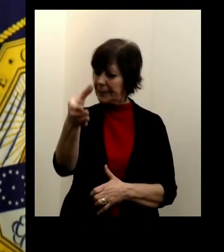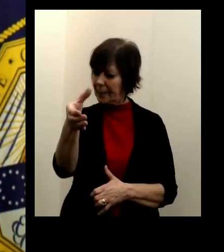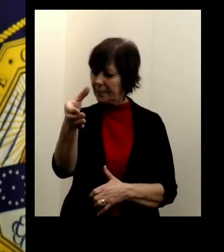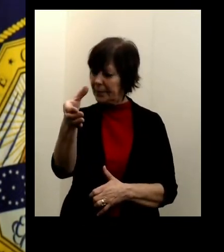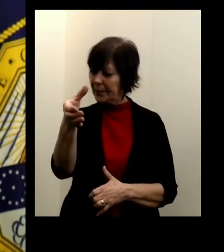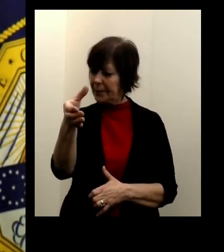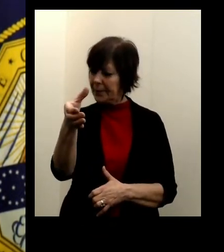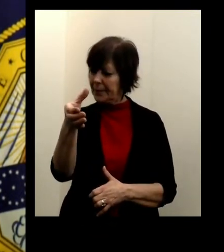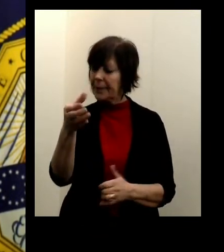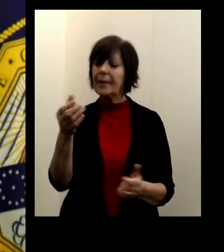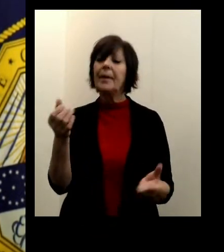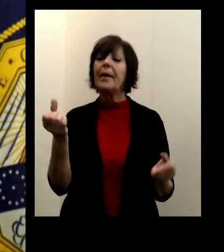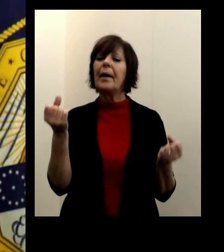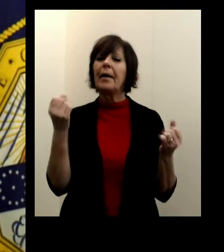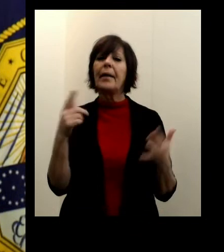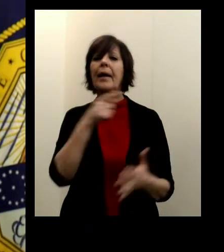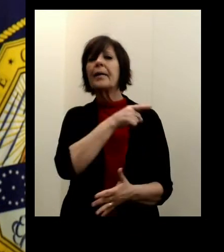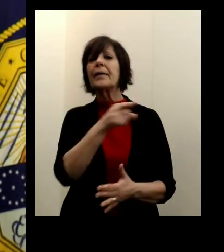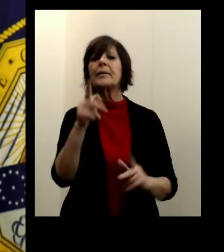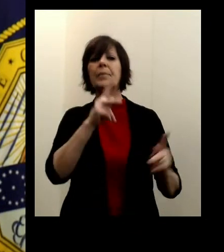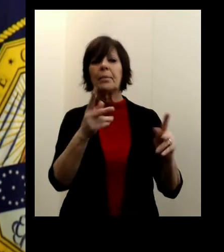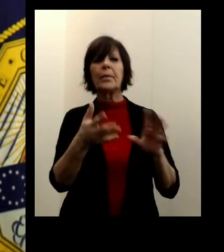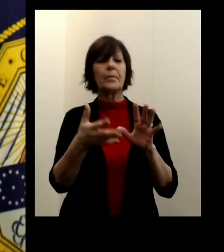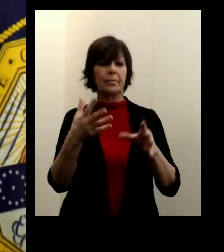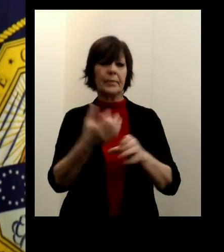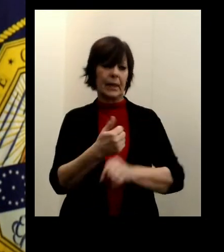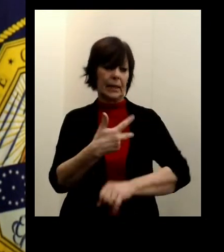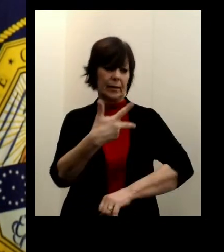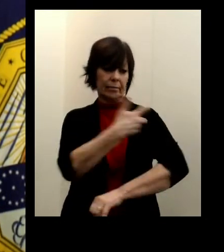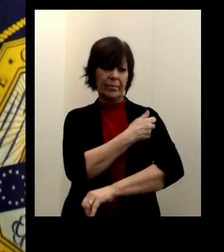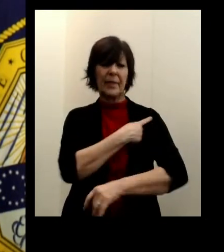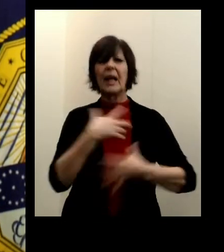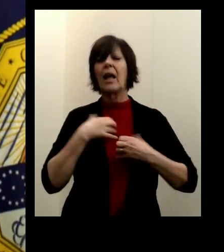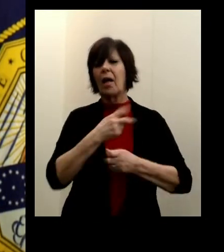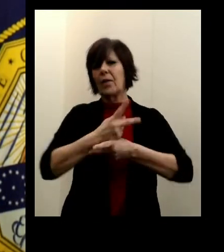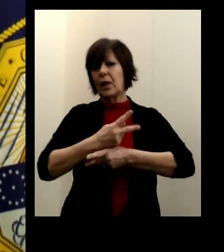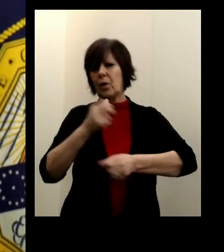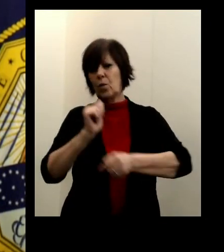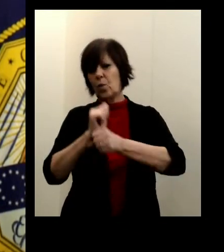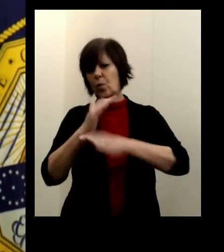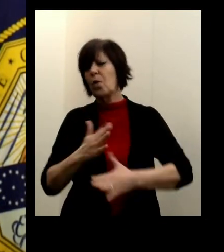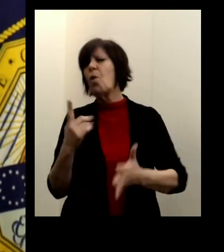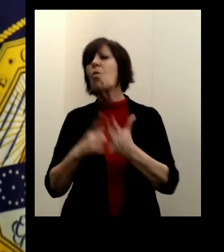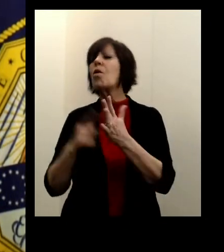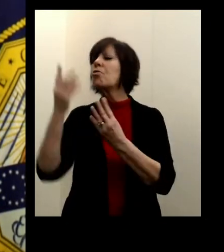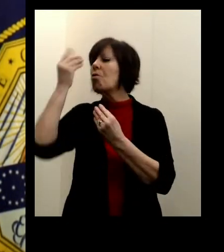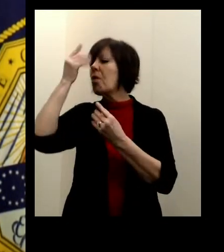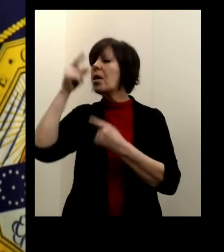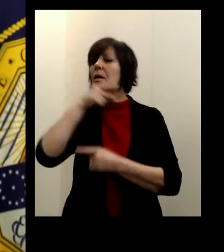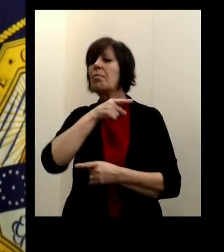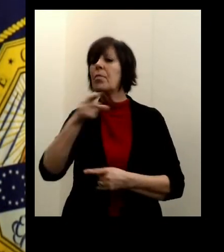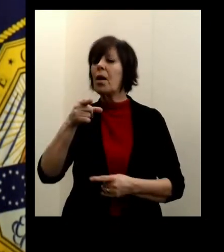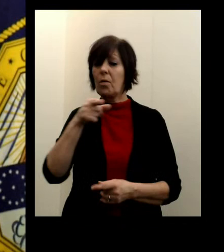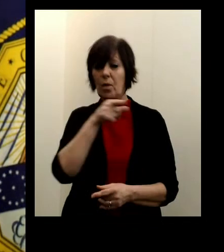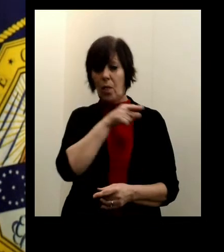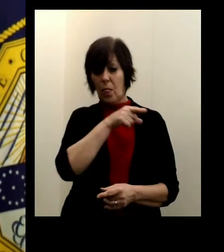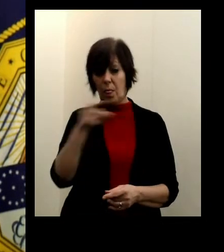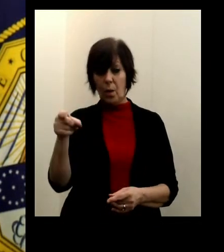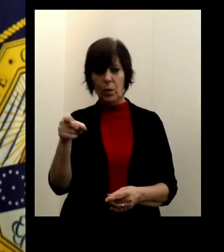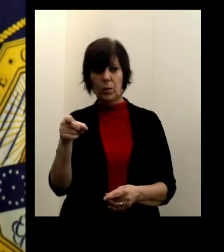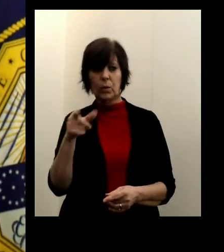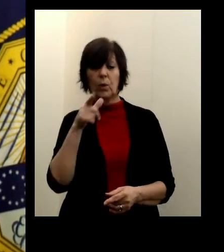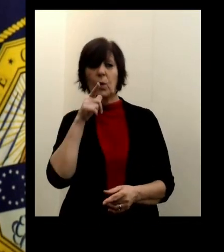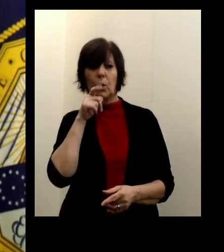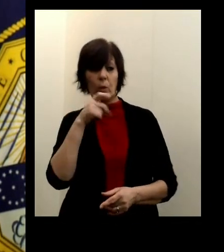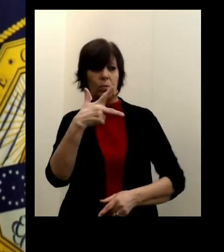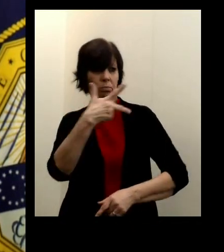today. With a lot of frontline workers getting vaccinated, what are your thoughts on the possibility of frontline healthcare workers who are